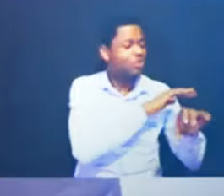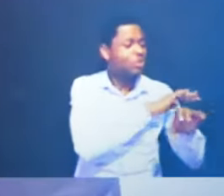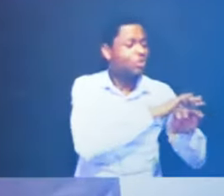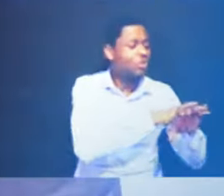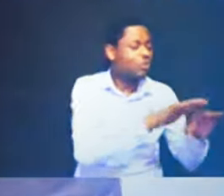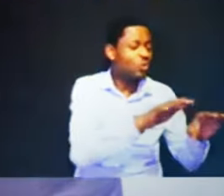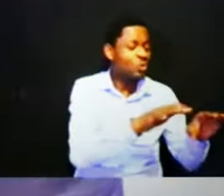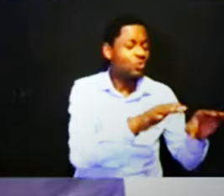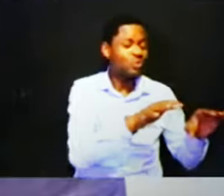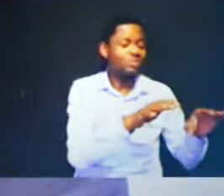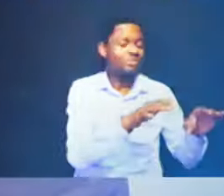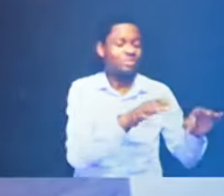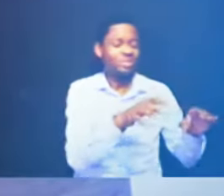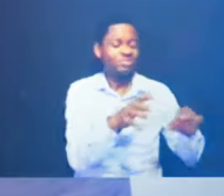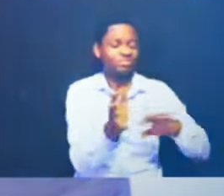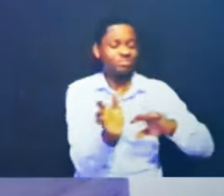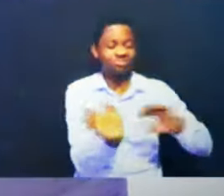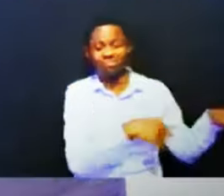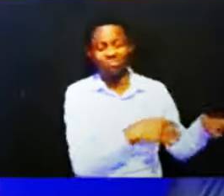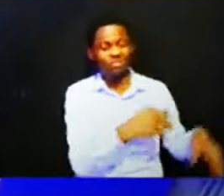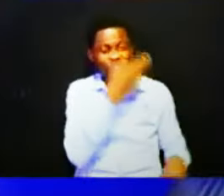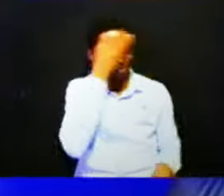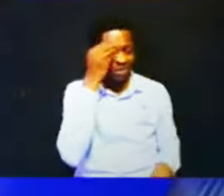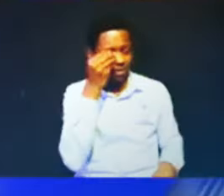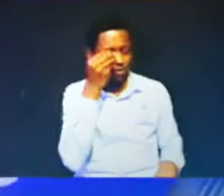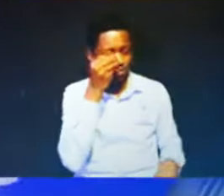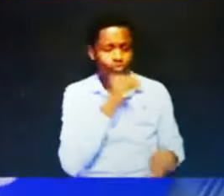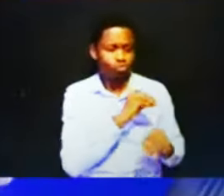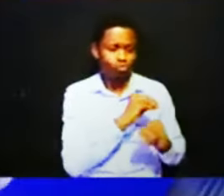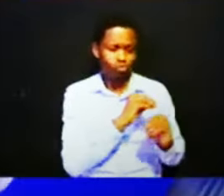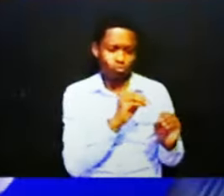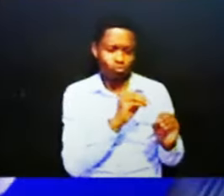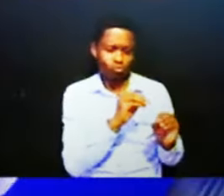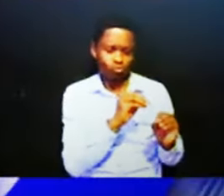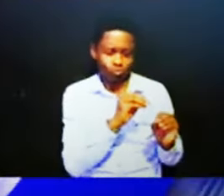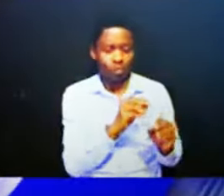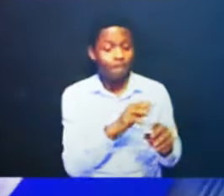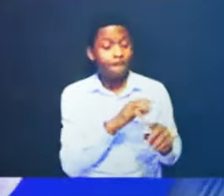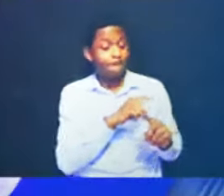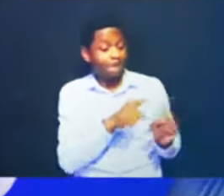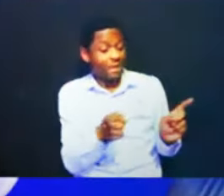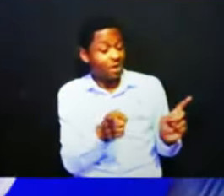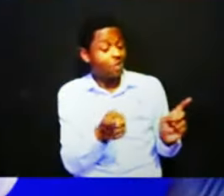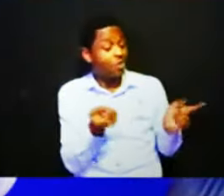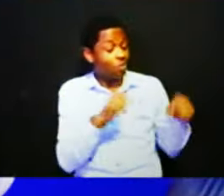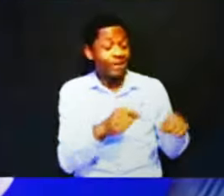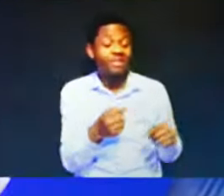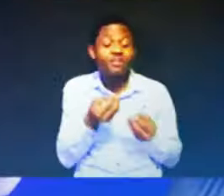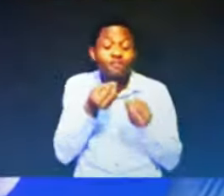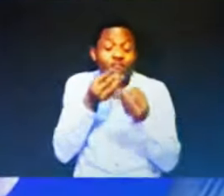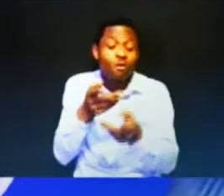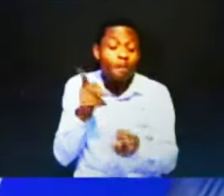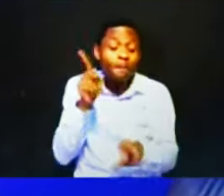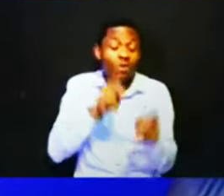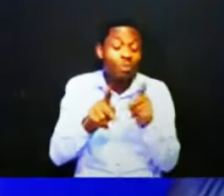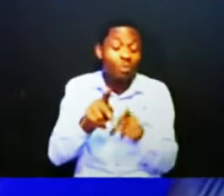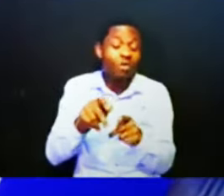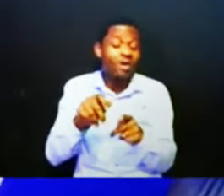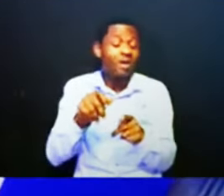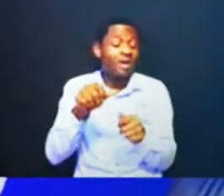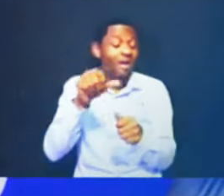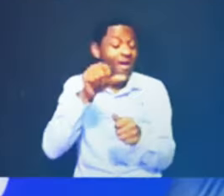has confided in a human being. That, please give some room. Give some room for leakage,